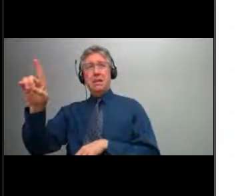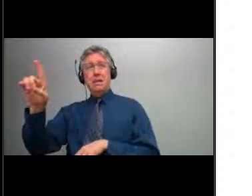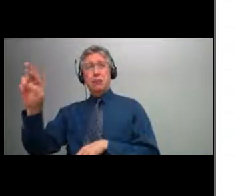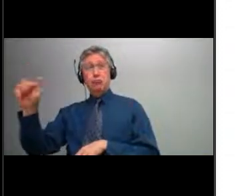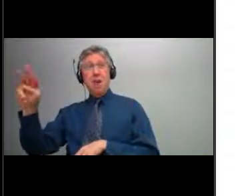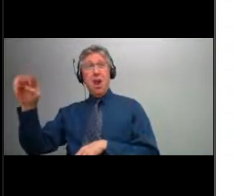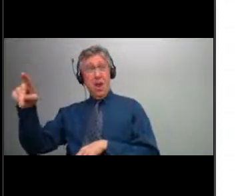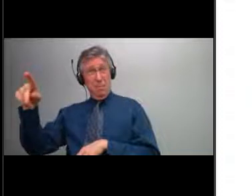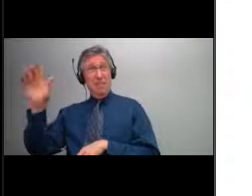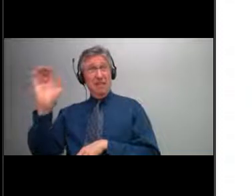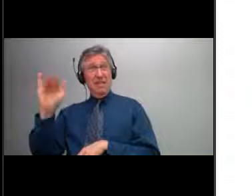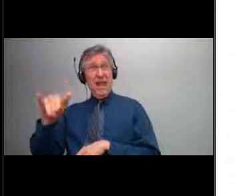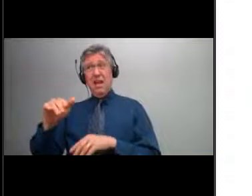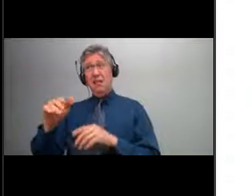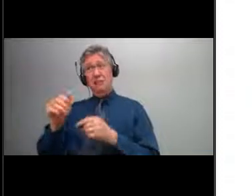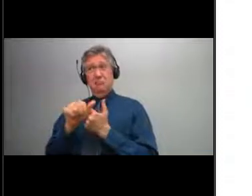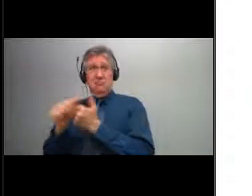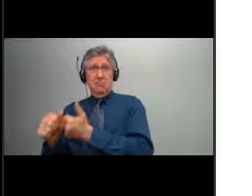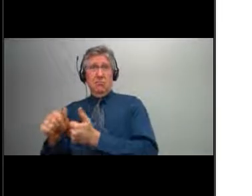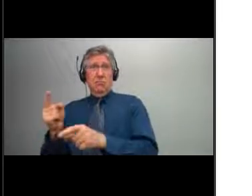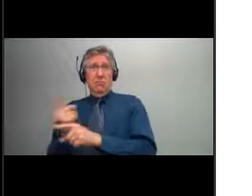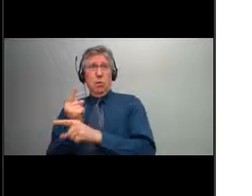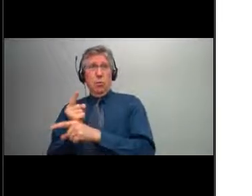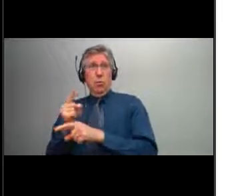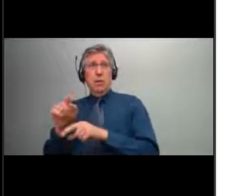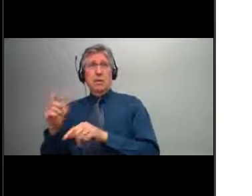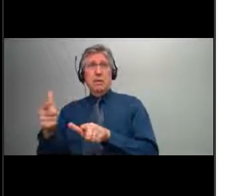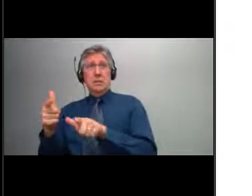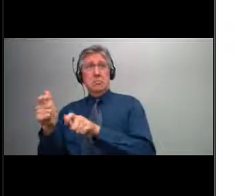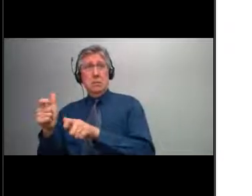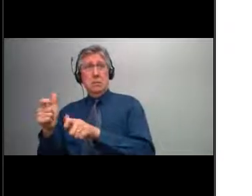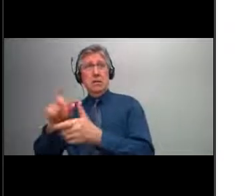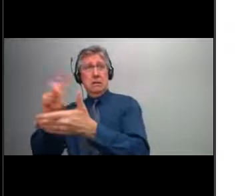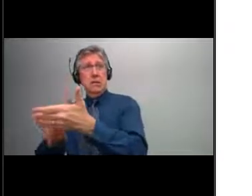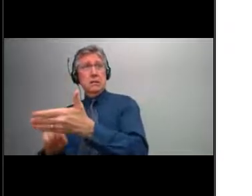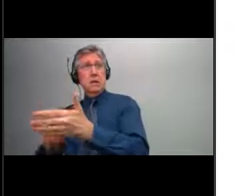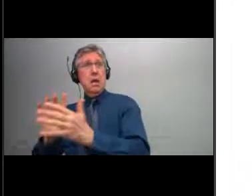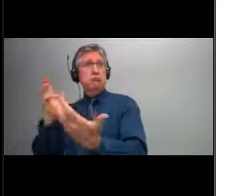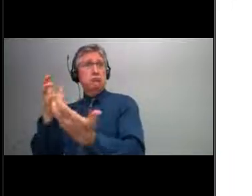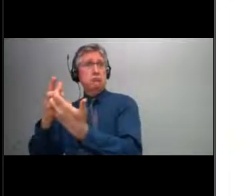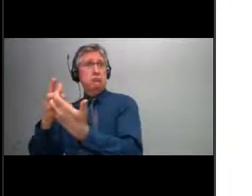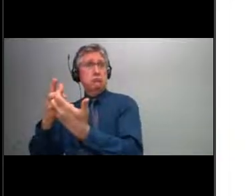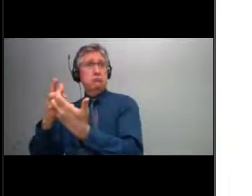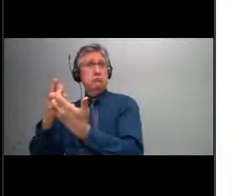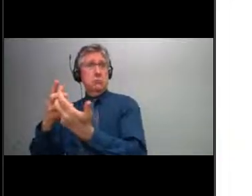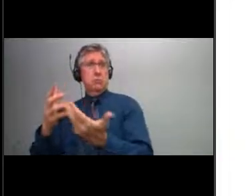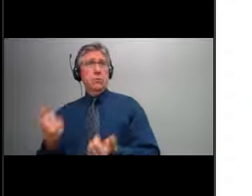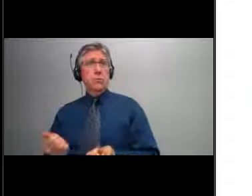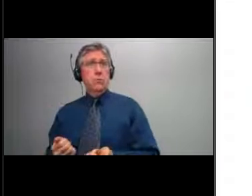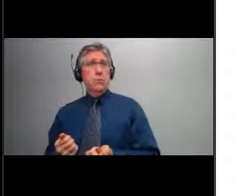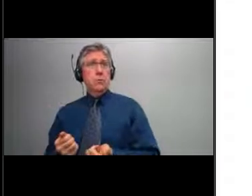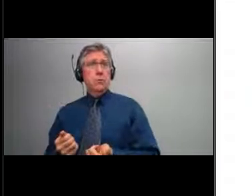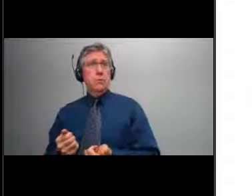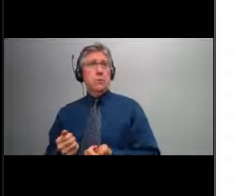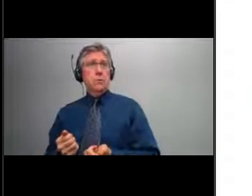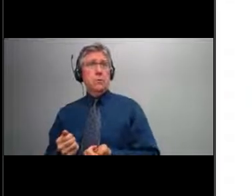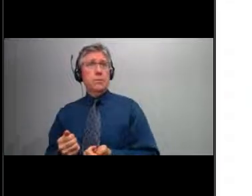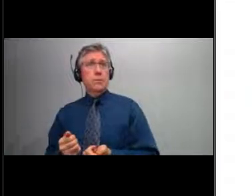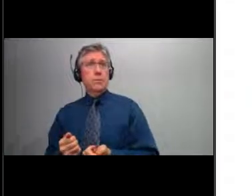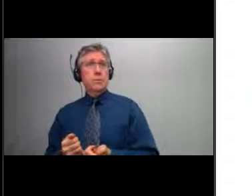an expected design speed, and you know, they are